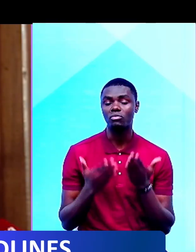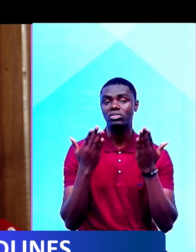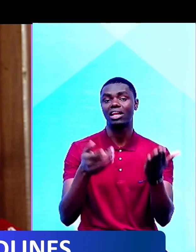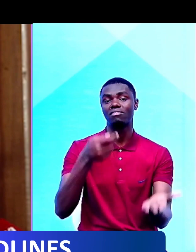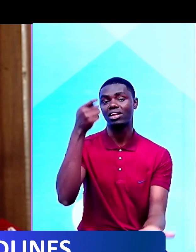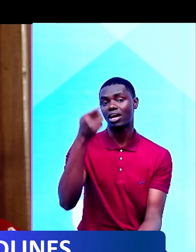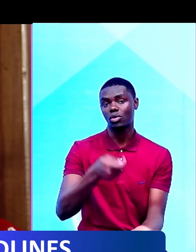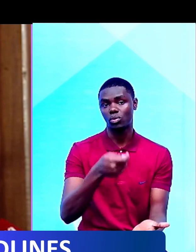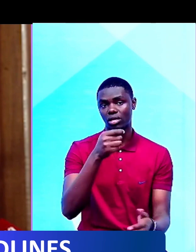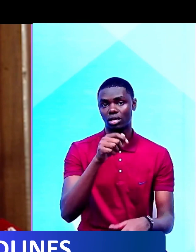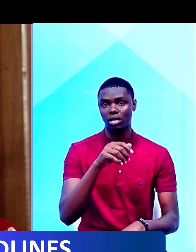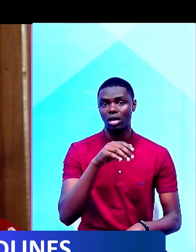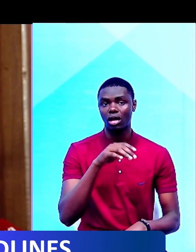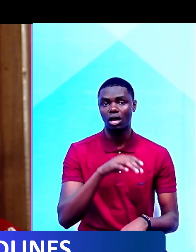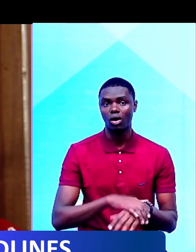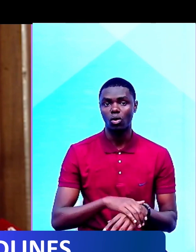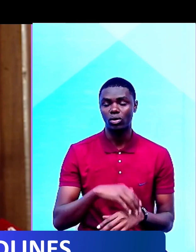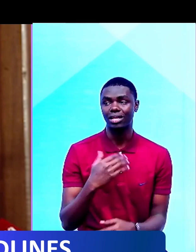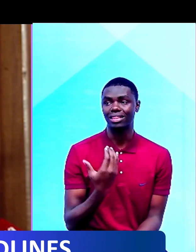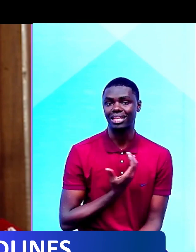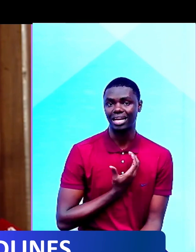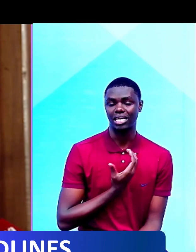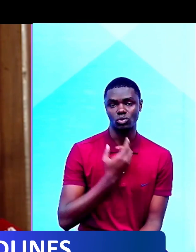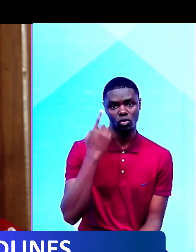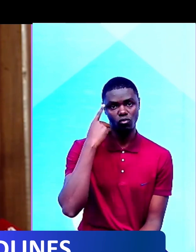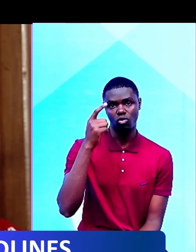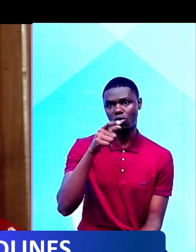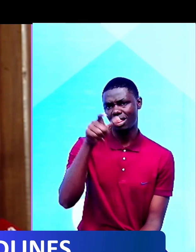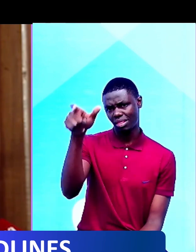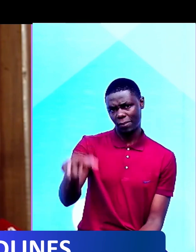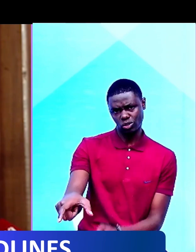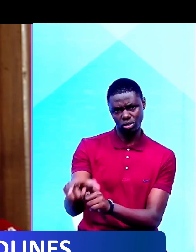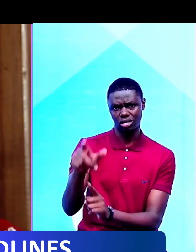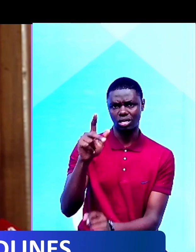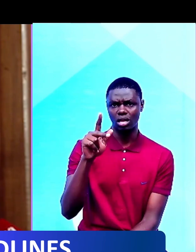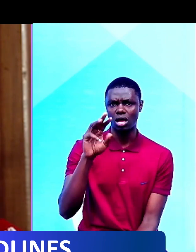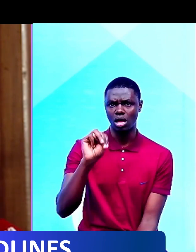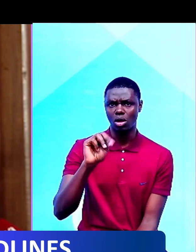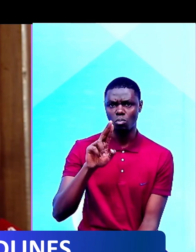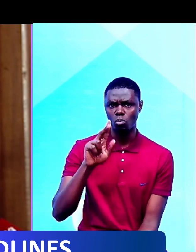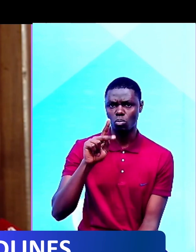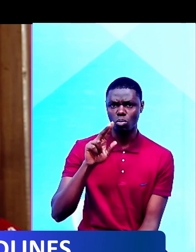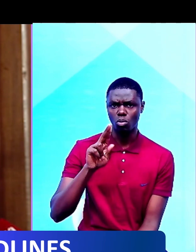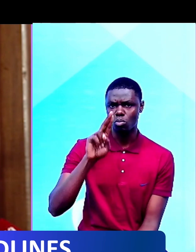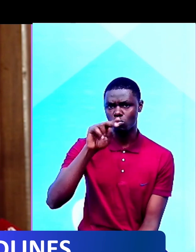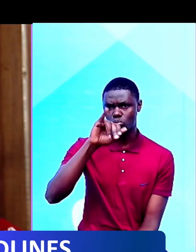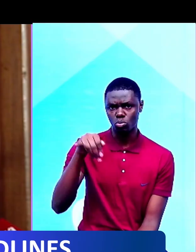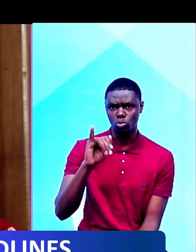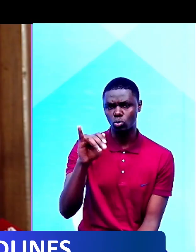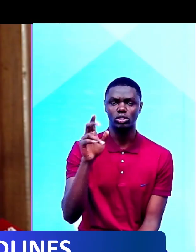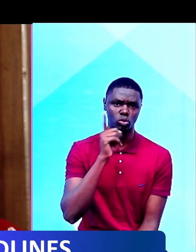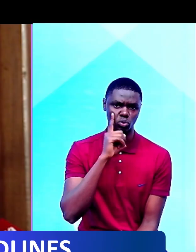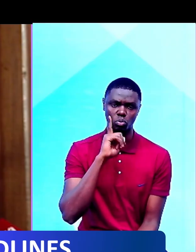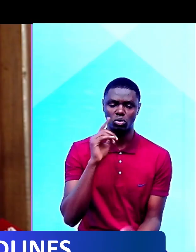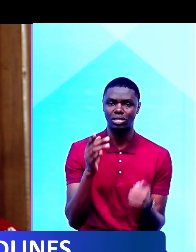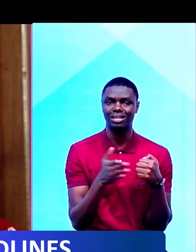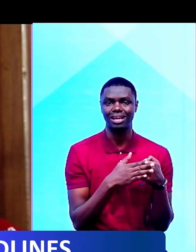on the application by the council for the respondents tomorrow at 11 a.m.